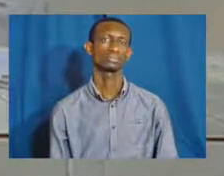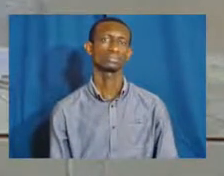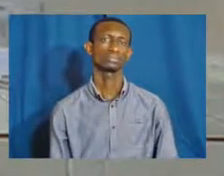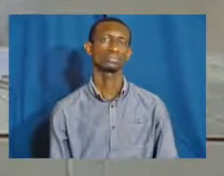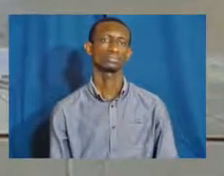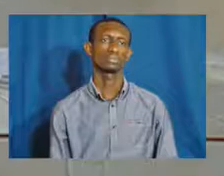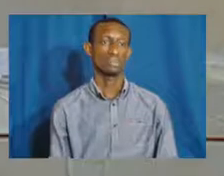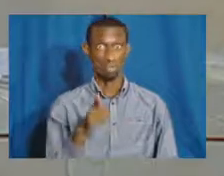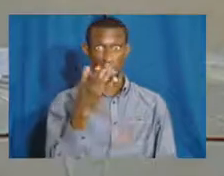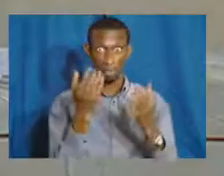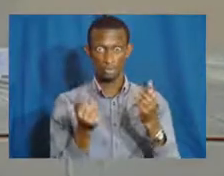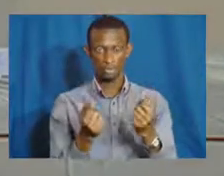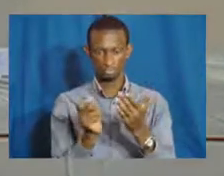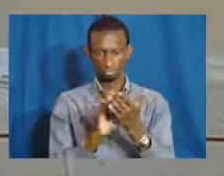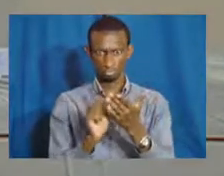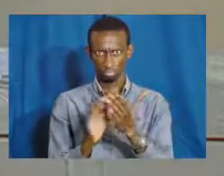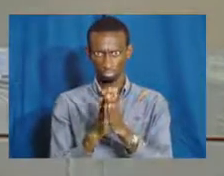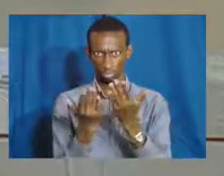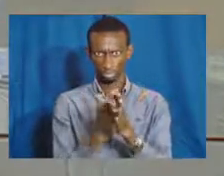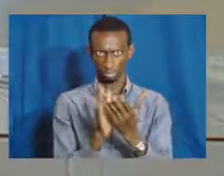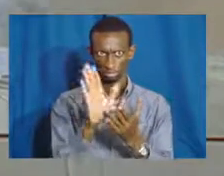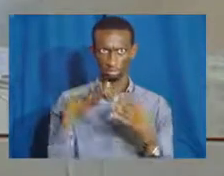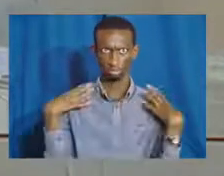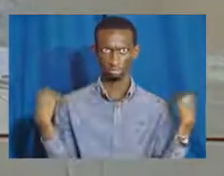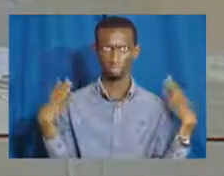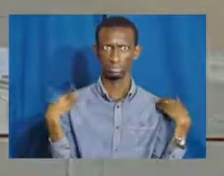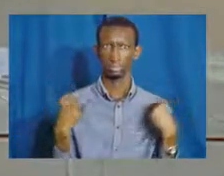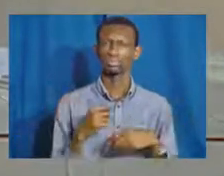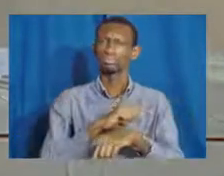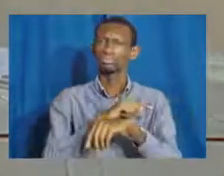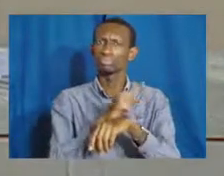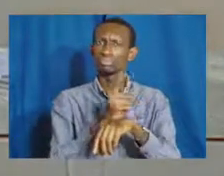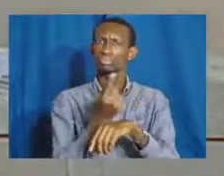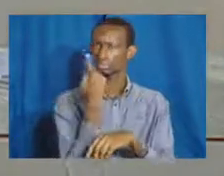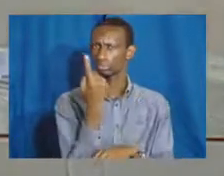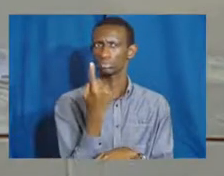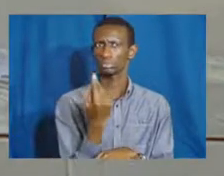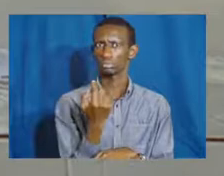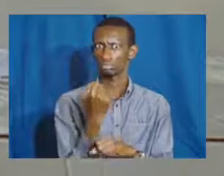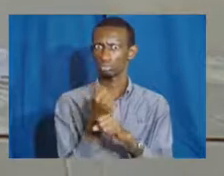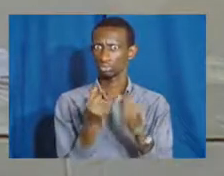Get your exercise book for 1 minute to solve